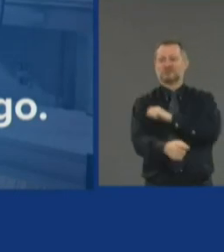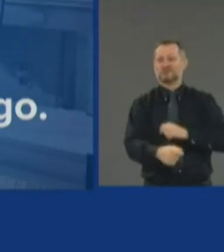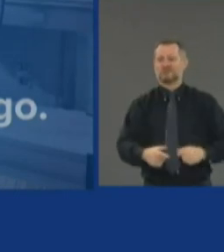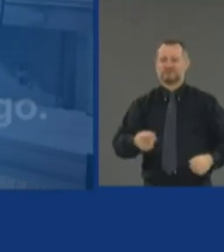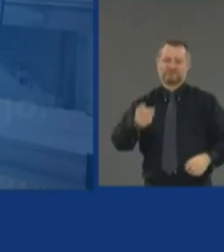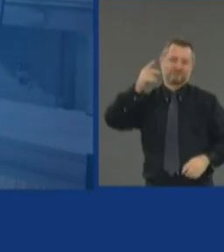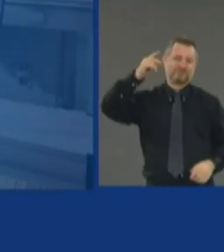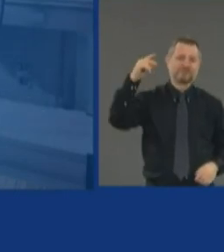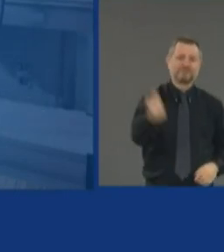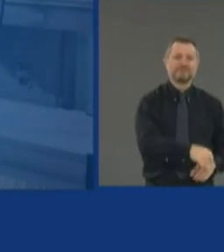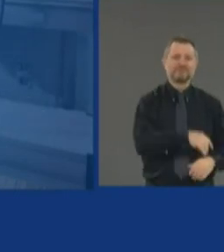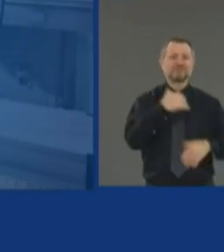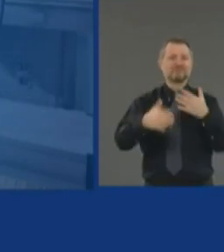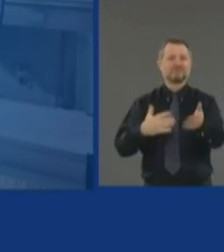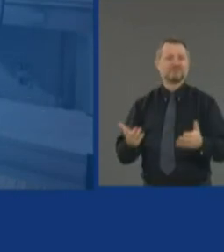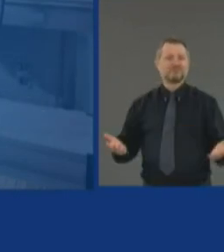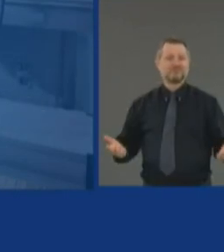behaved.